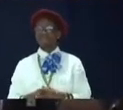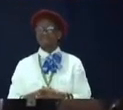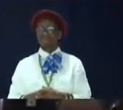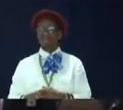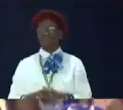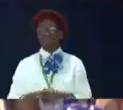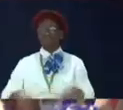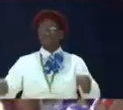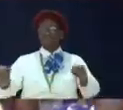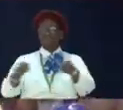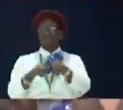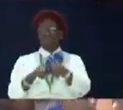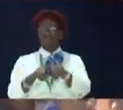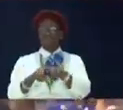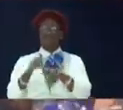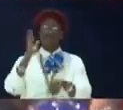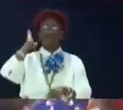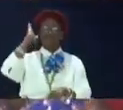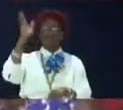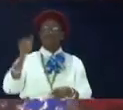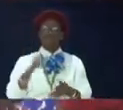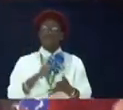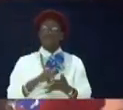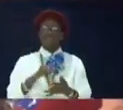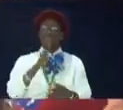So shall it be.